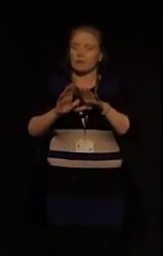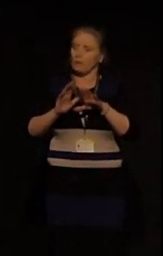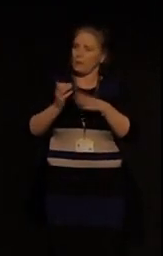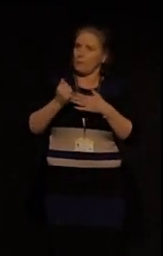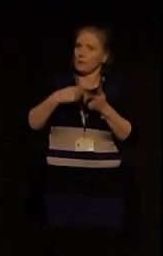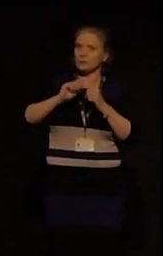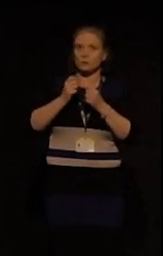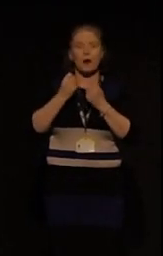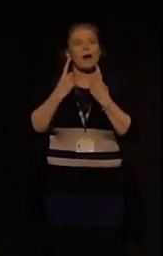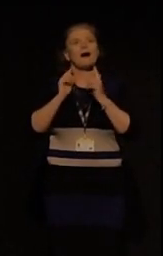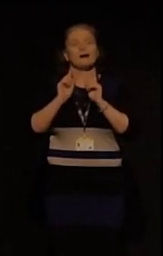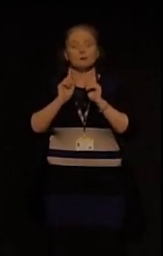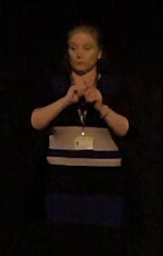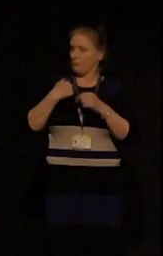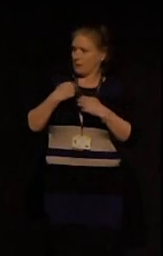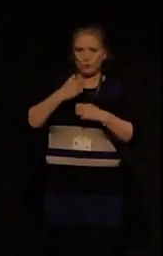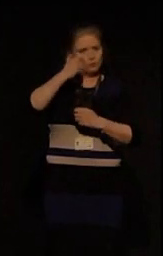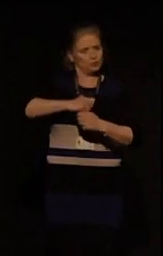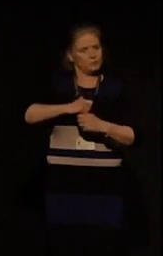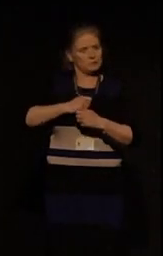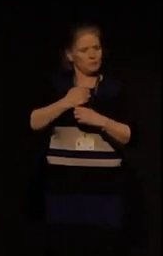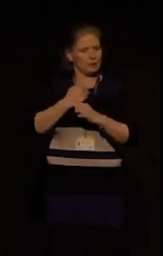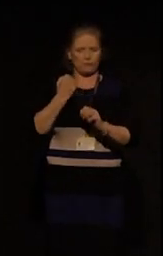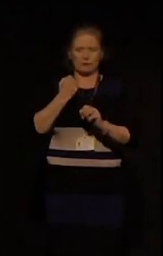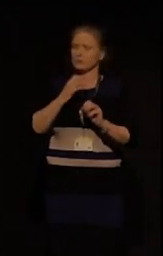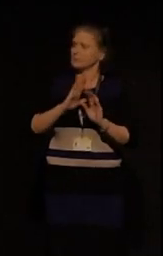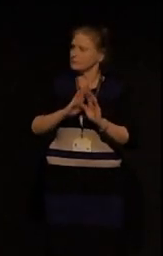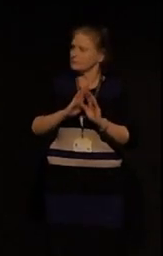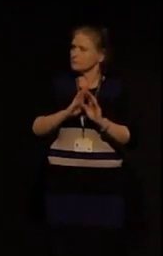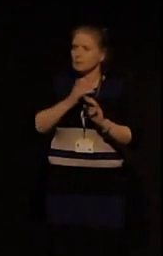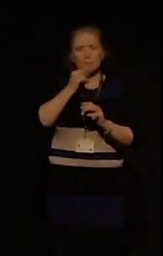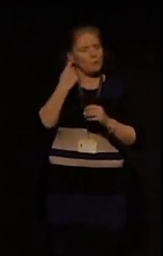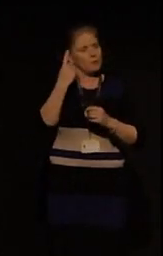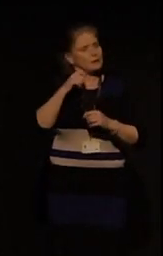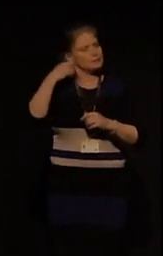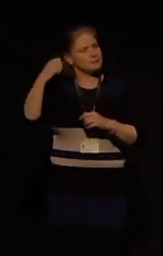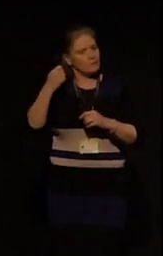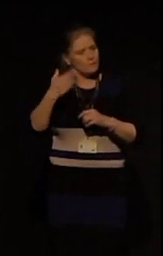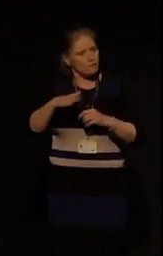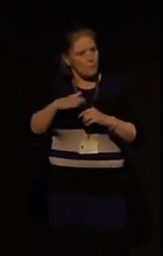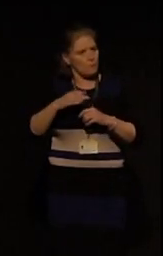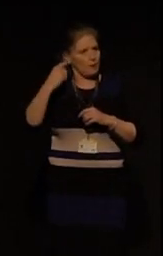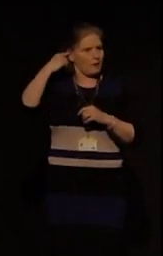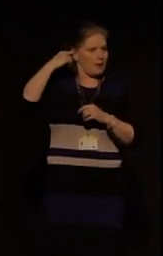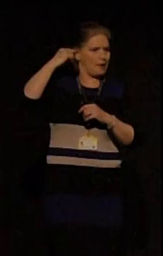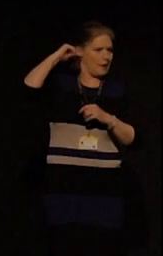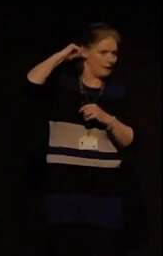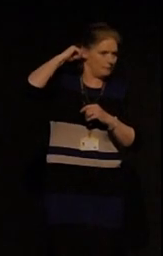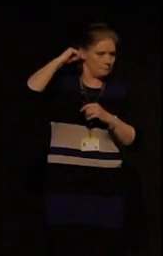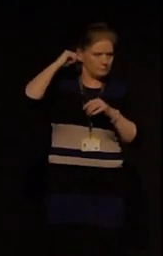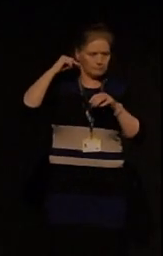something. When I was a graduate student, people used to think that tinnitus originated in your ear from